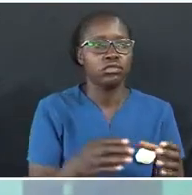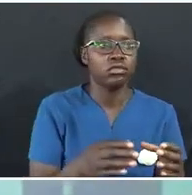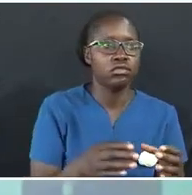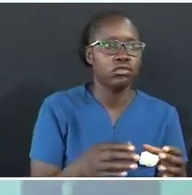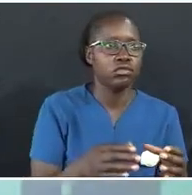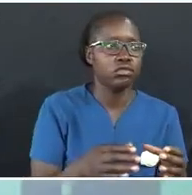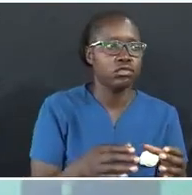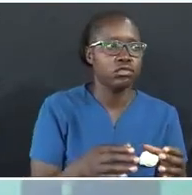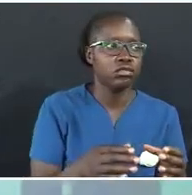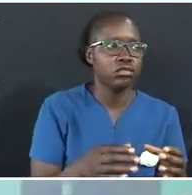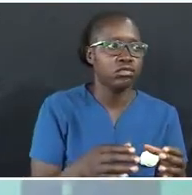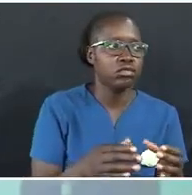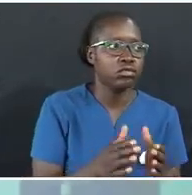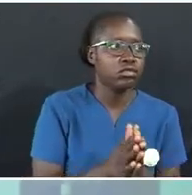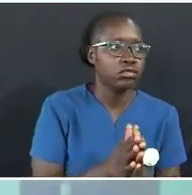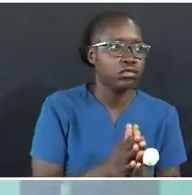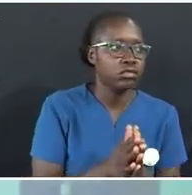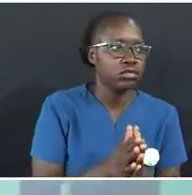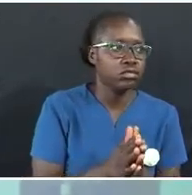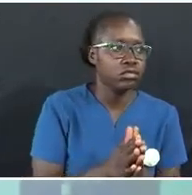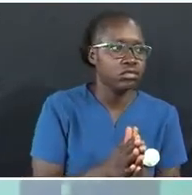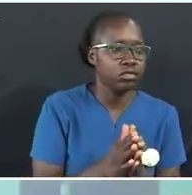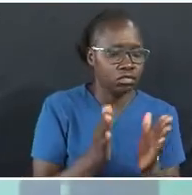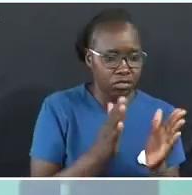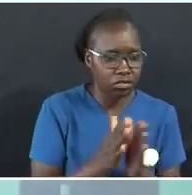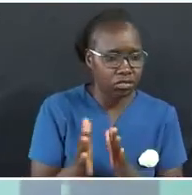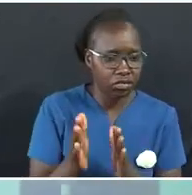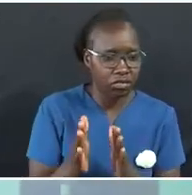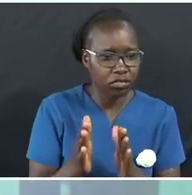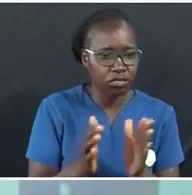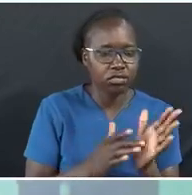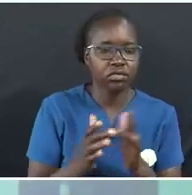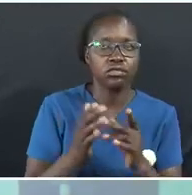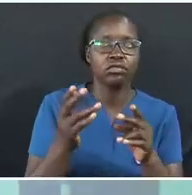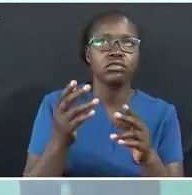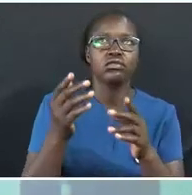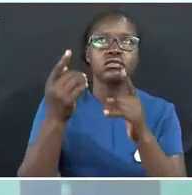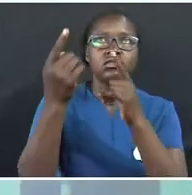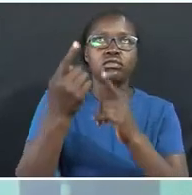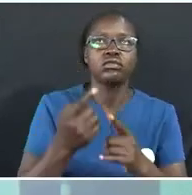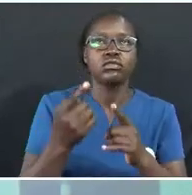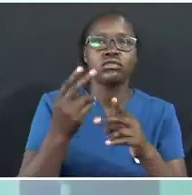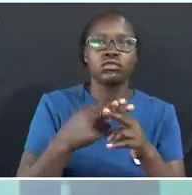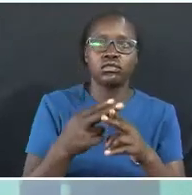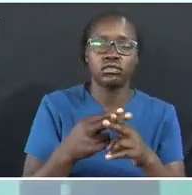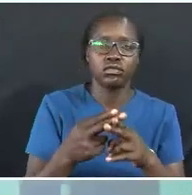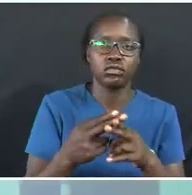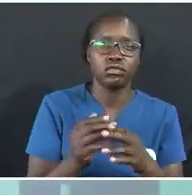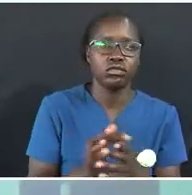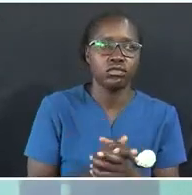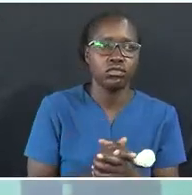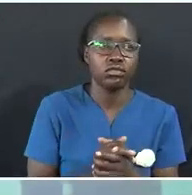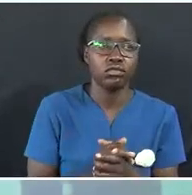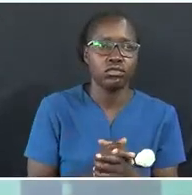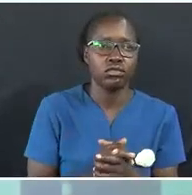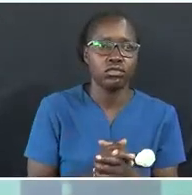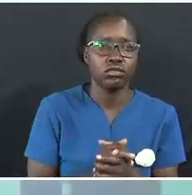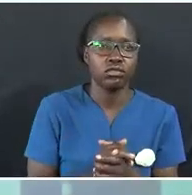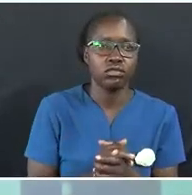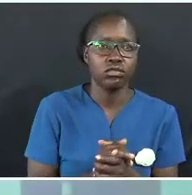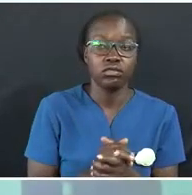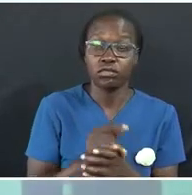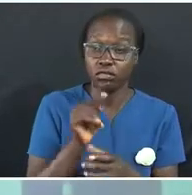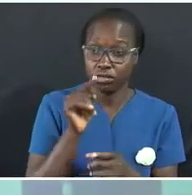is full. And by that one, you could have prepared Jesus for the second coming of Jesus. If that is your